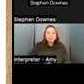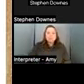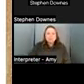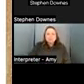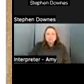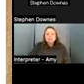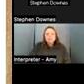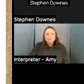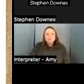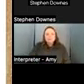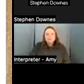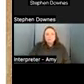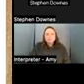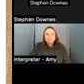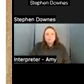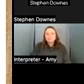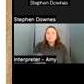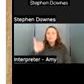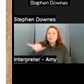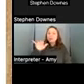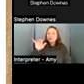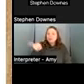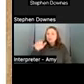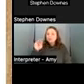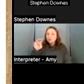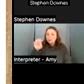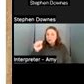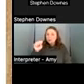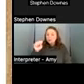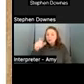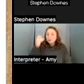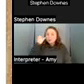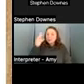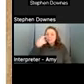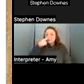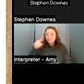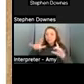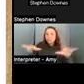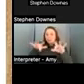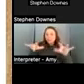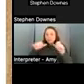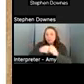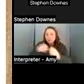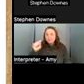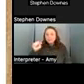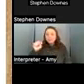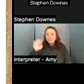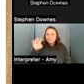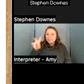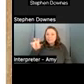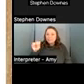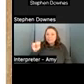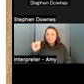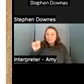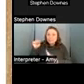so james just a quick note to you if you could uh do the recording with uh stephen spotlit um